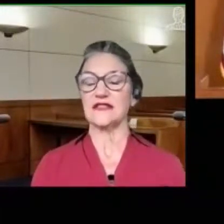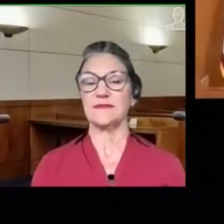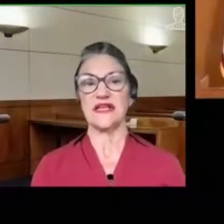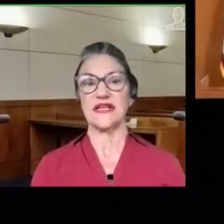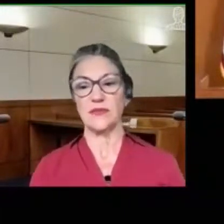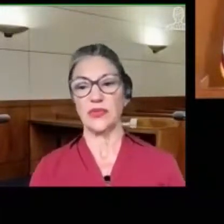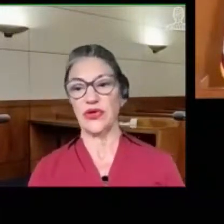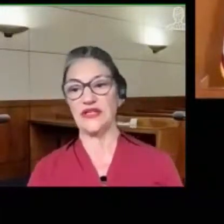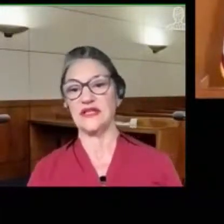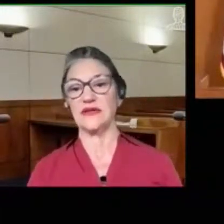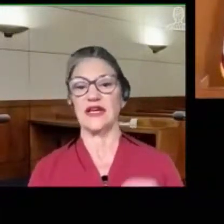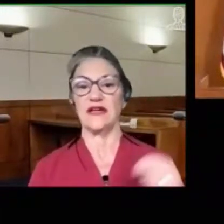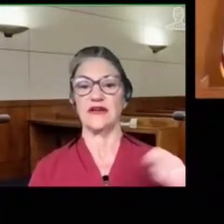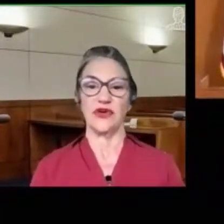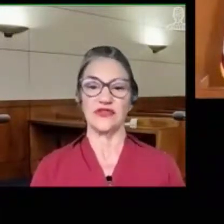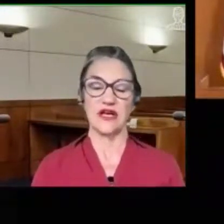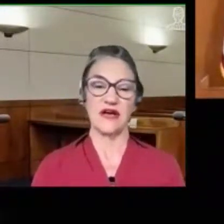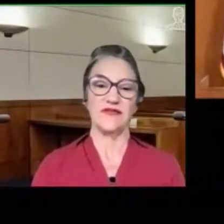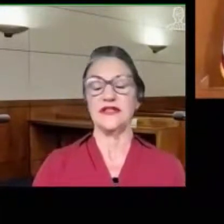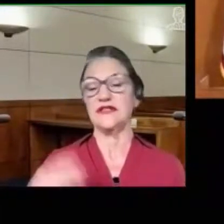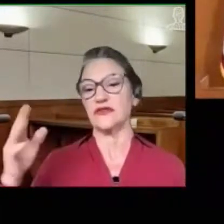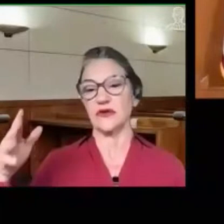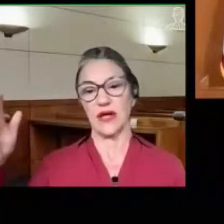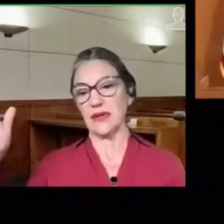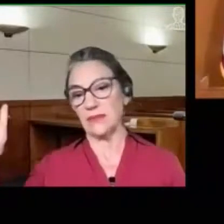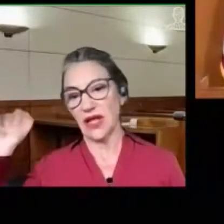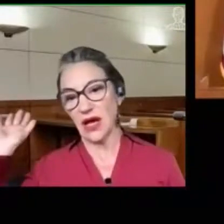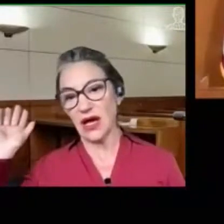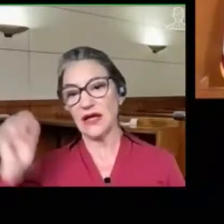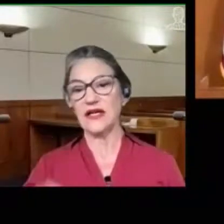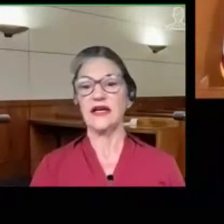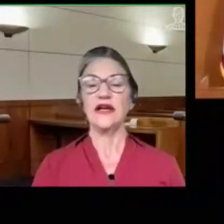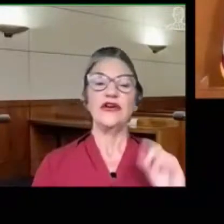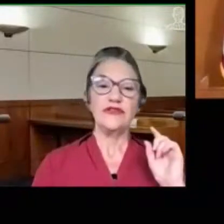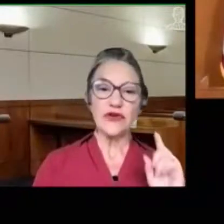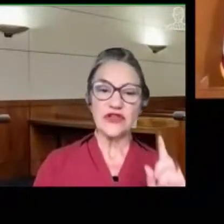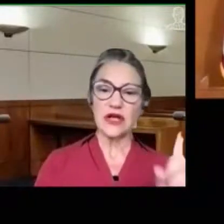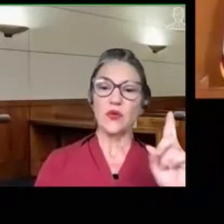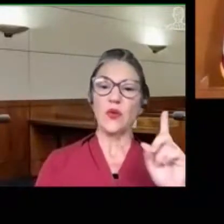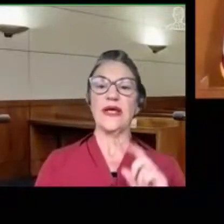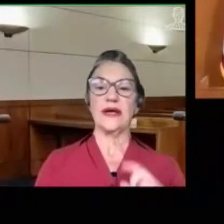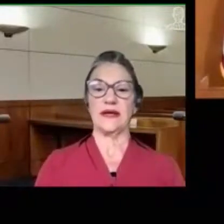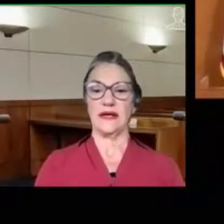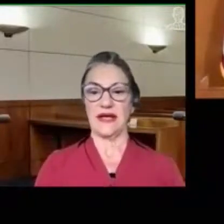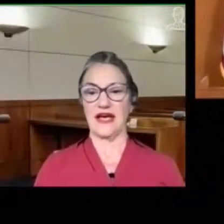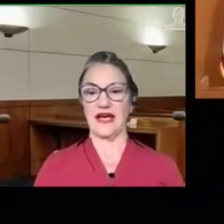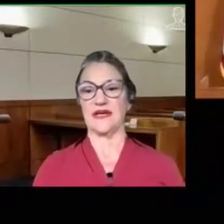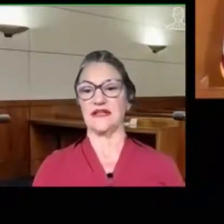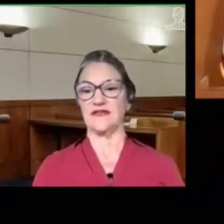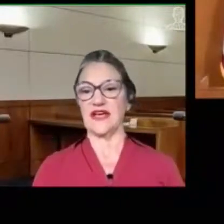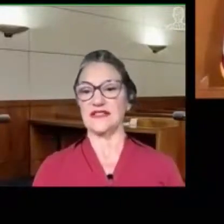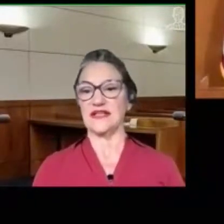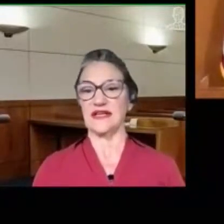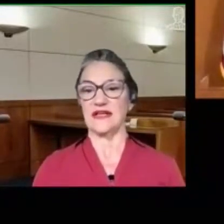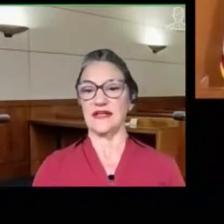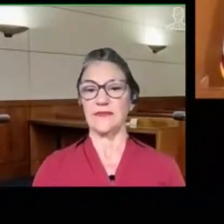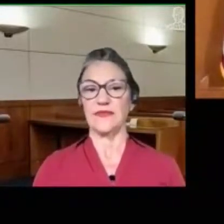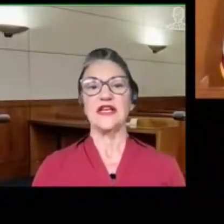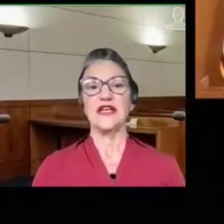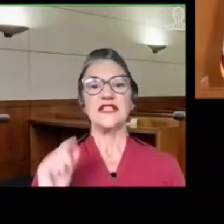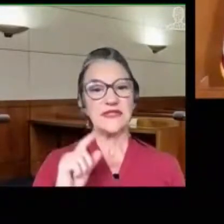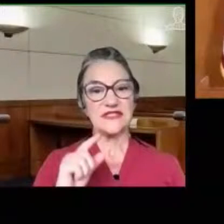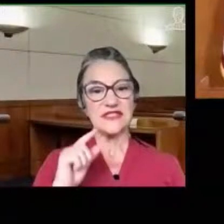to attacks because employees either gain false confidence or blah blah blah focused on one aspect of that